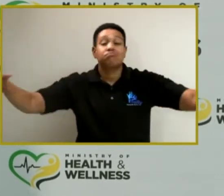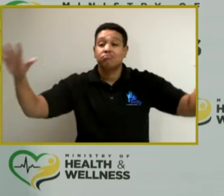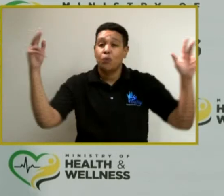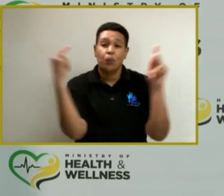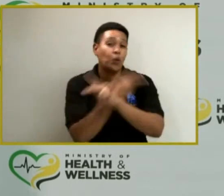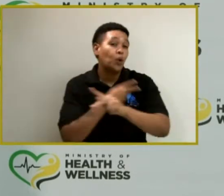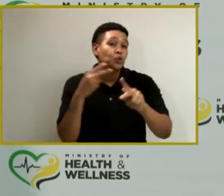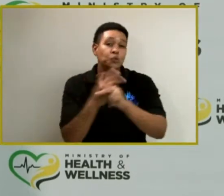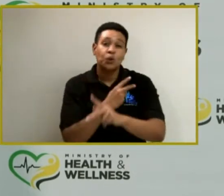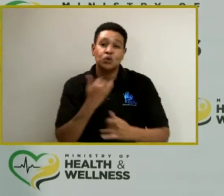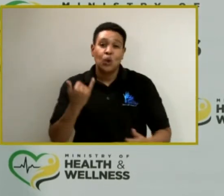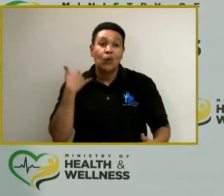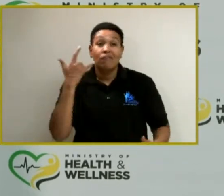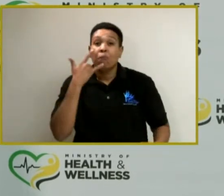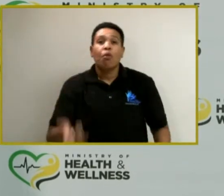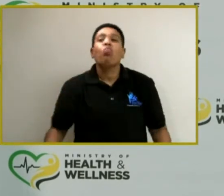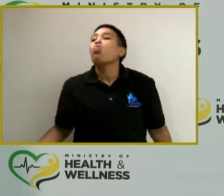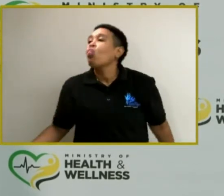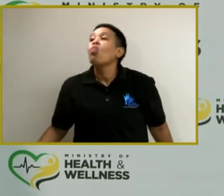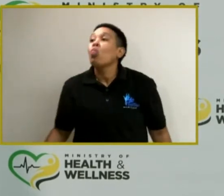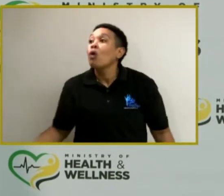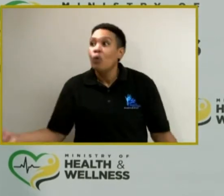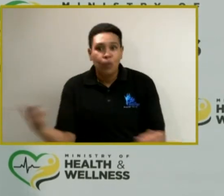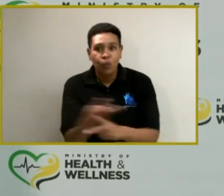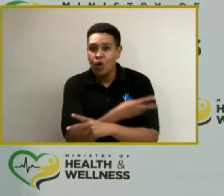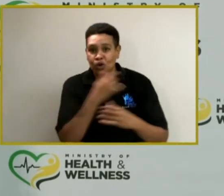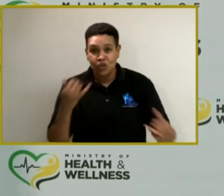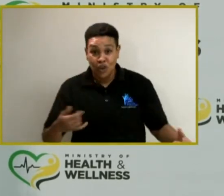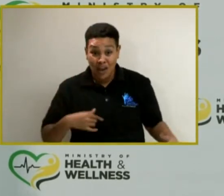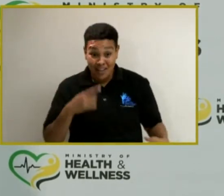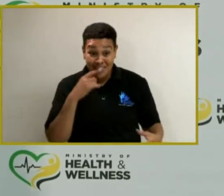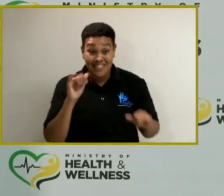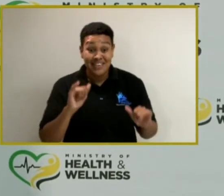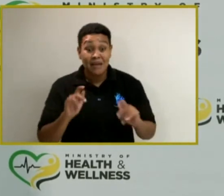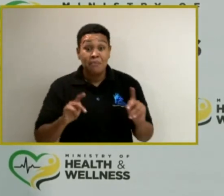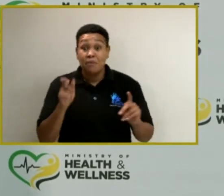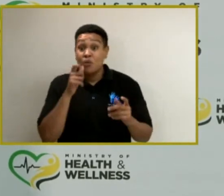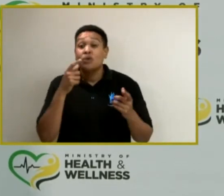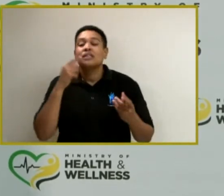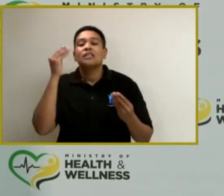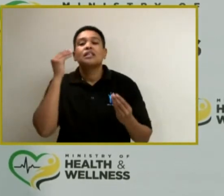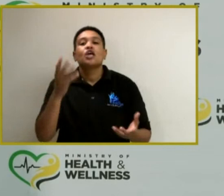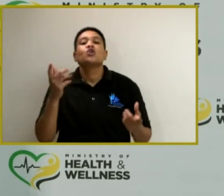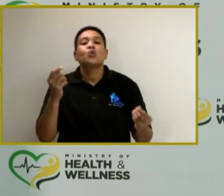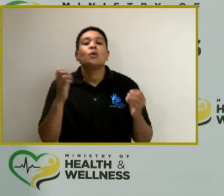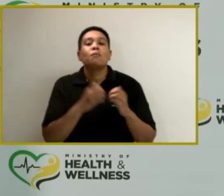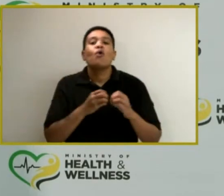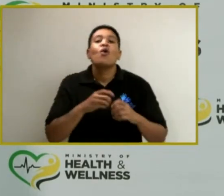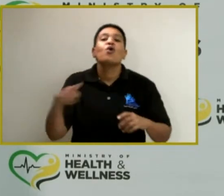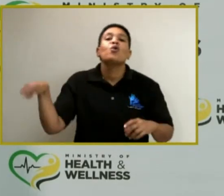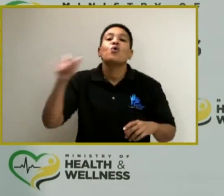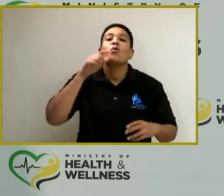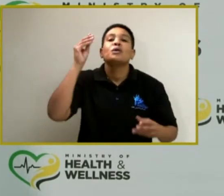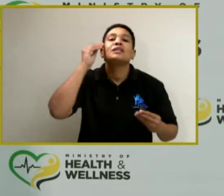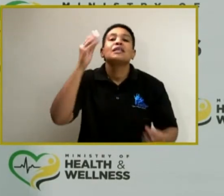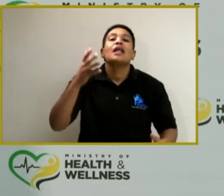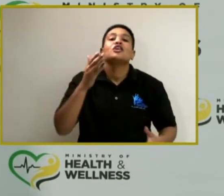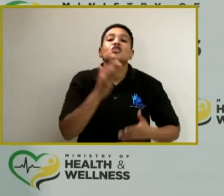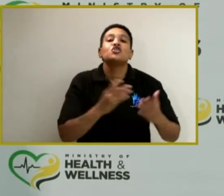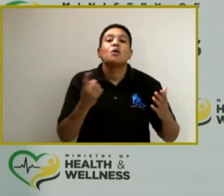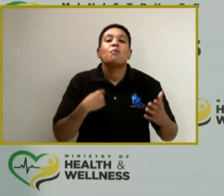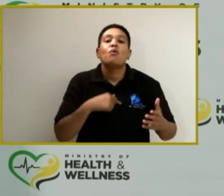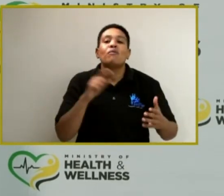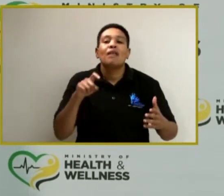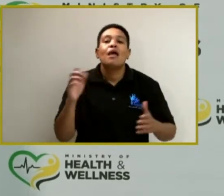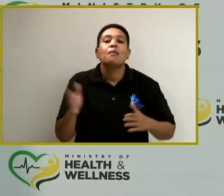us. And I would further say the very same people who are telling us to do more are the ones who are going to tell us that somehow we have